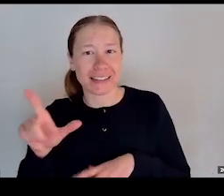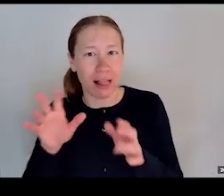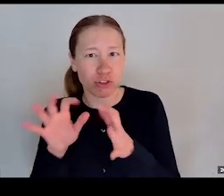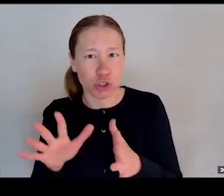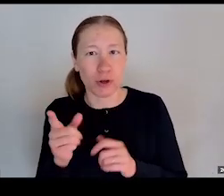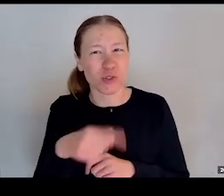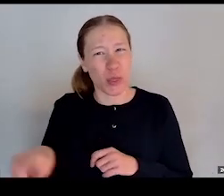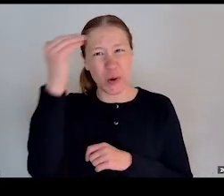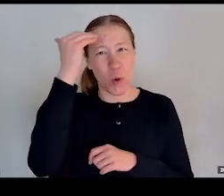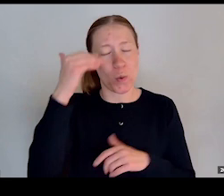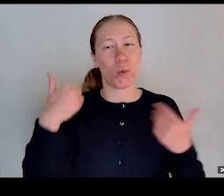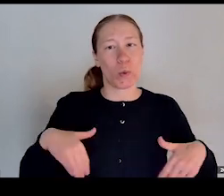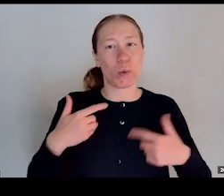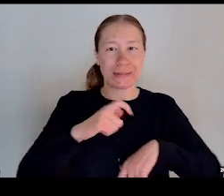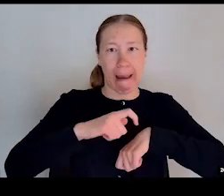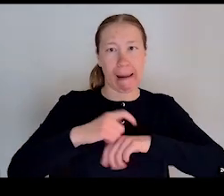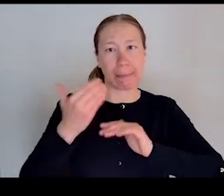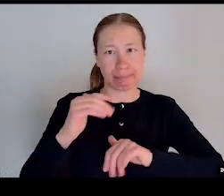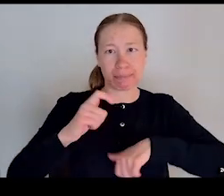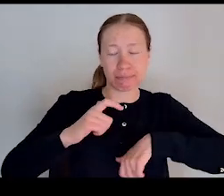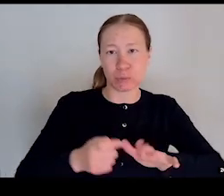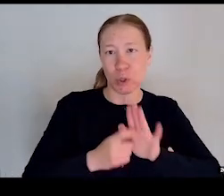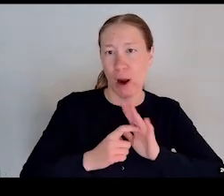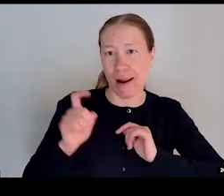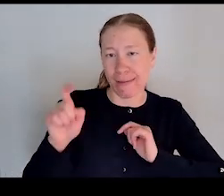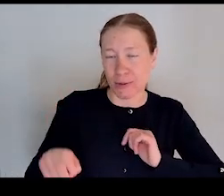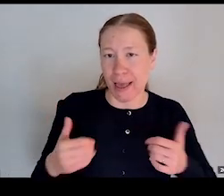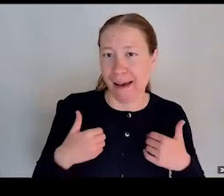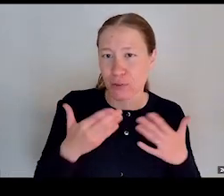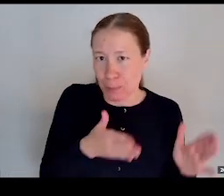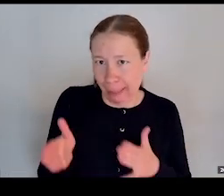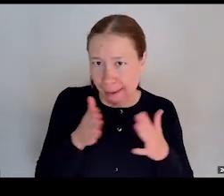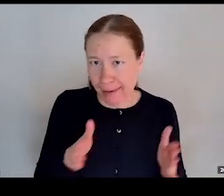of the timeline so that the event host can plan and prep accordingly.